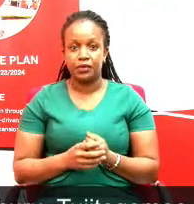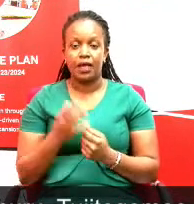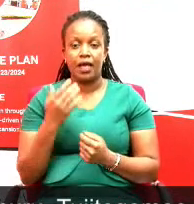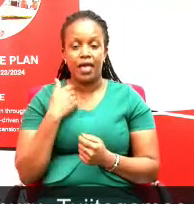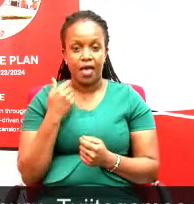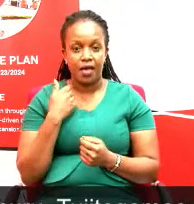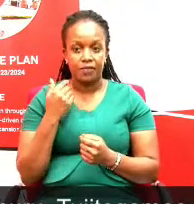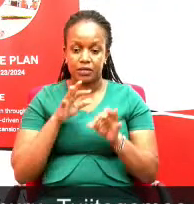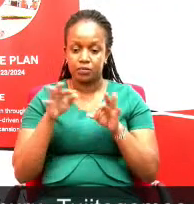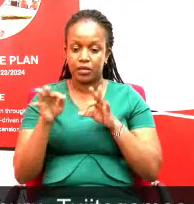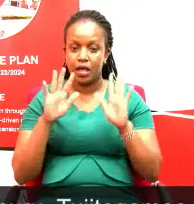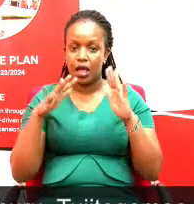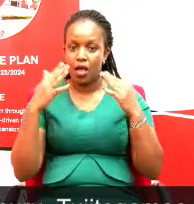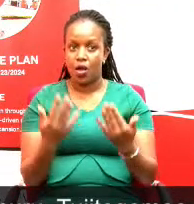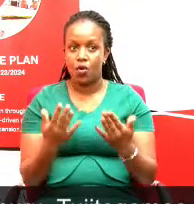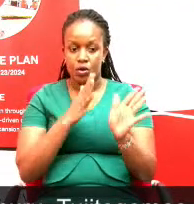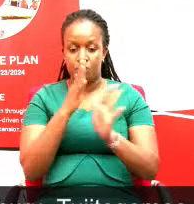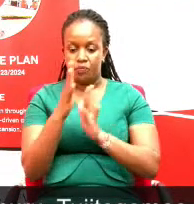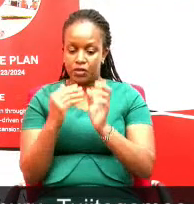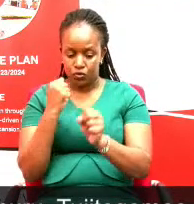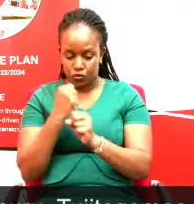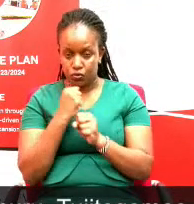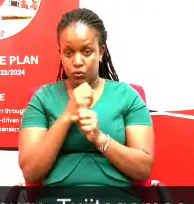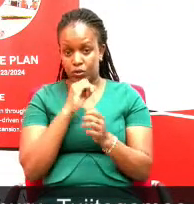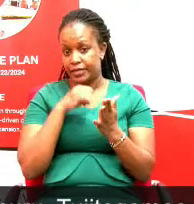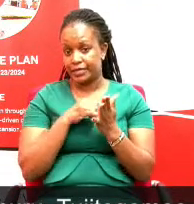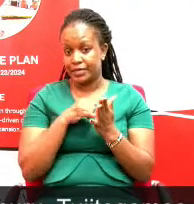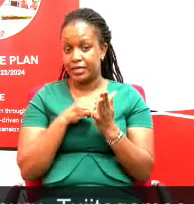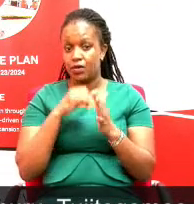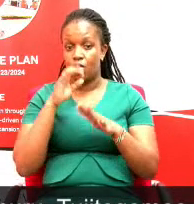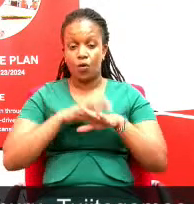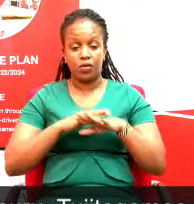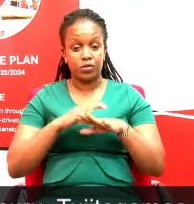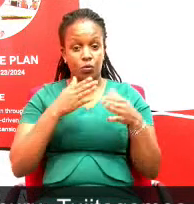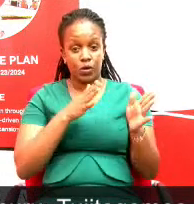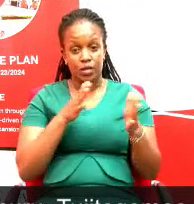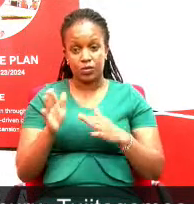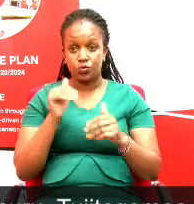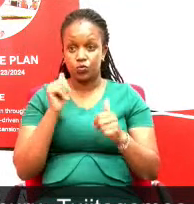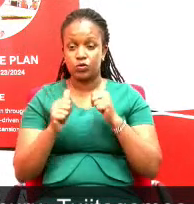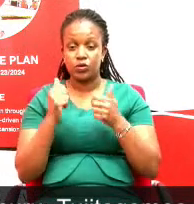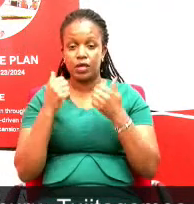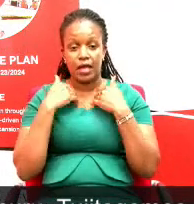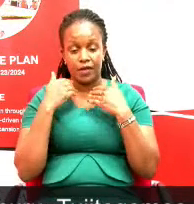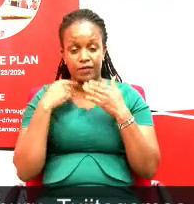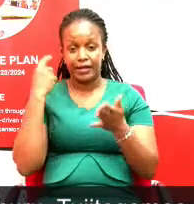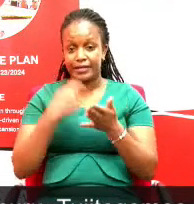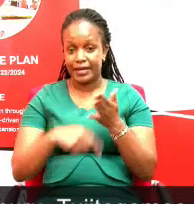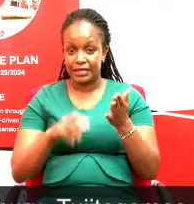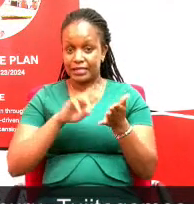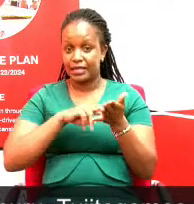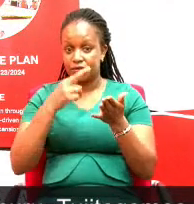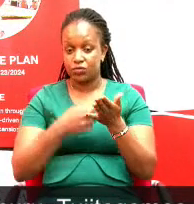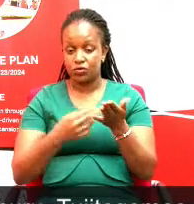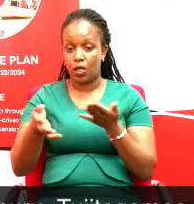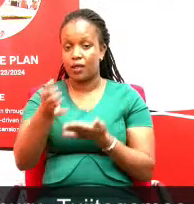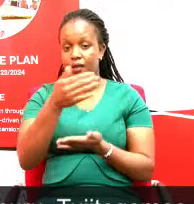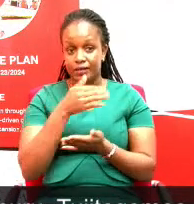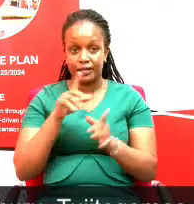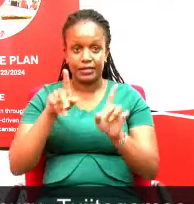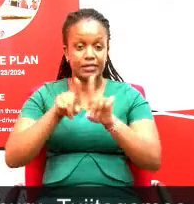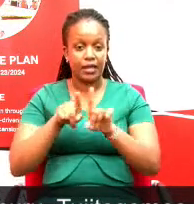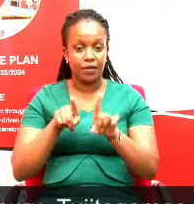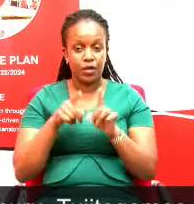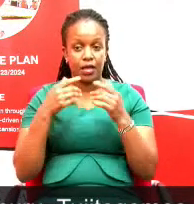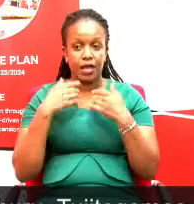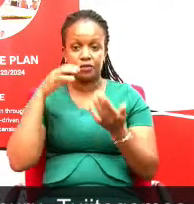indicated that how we intend to go about it in terms of reinforcing tax tribunal, because we do not have a situation where we